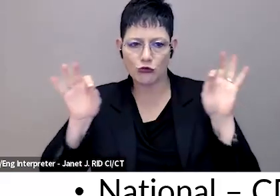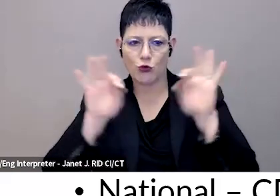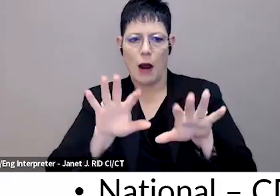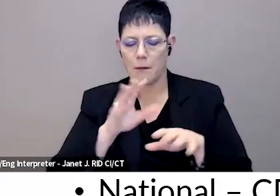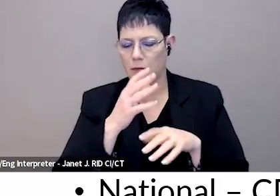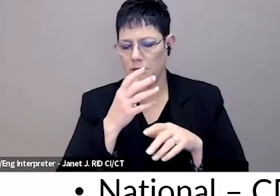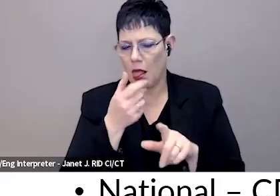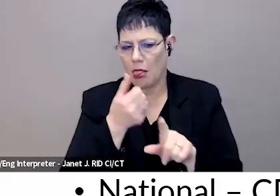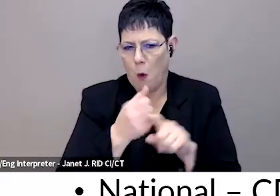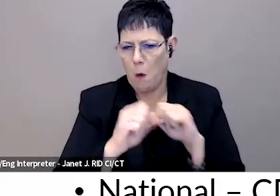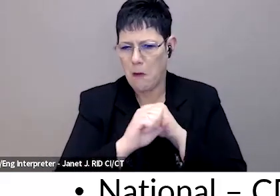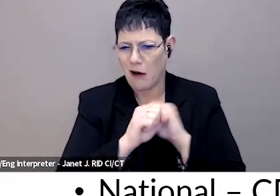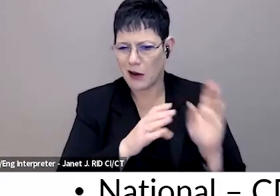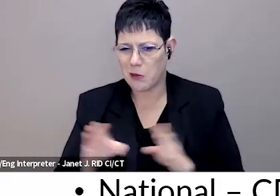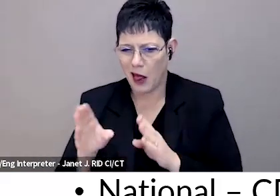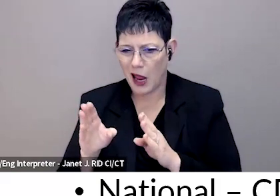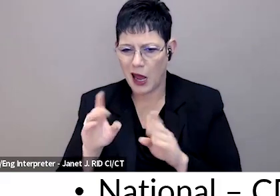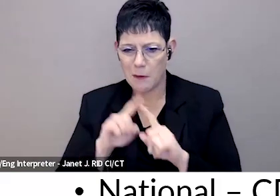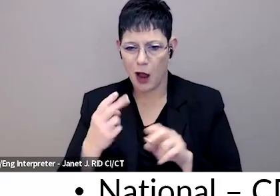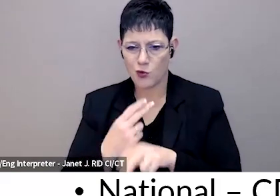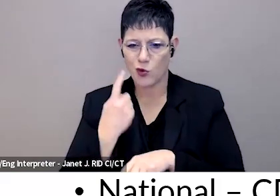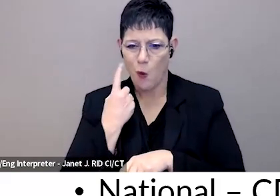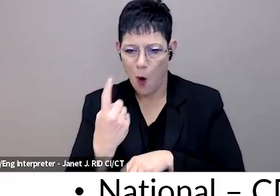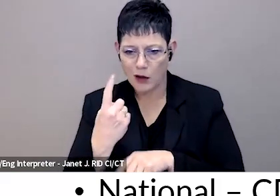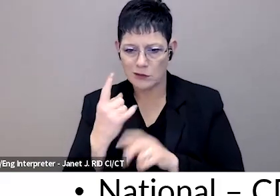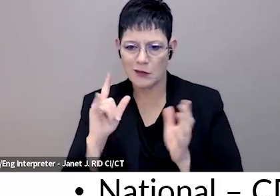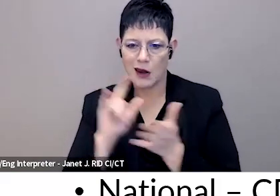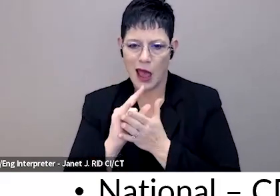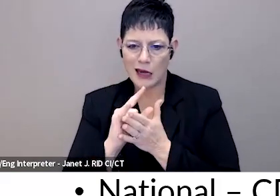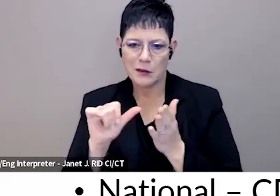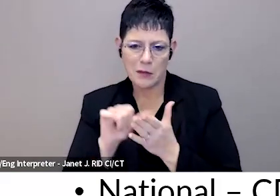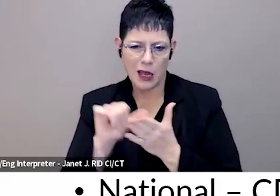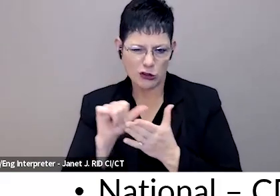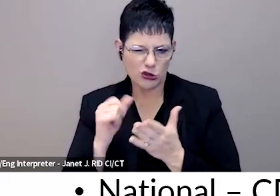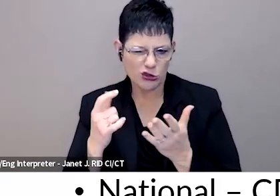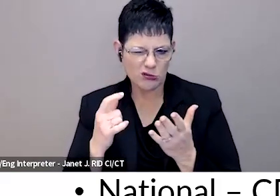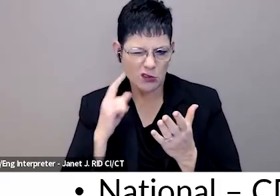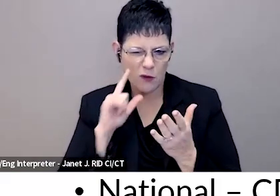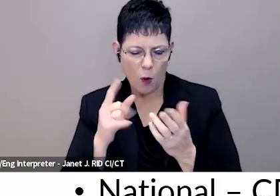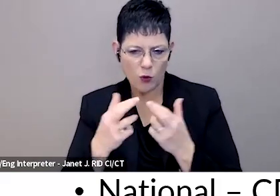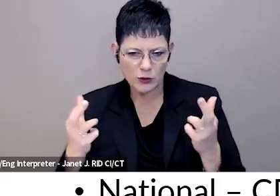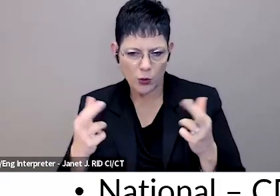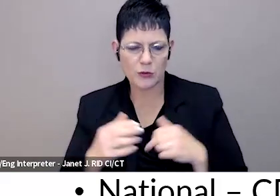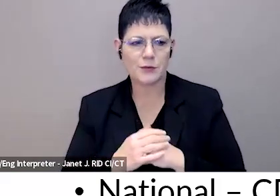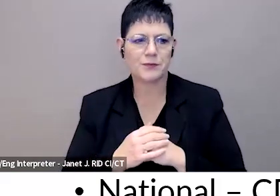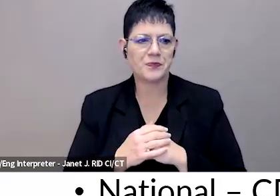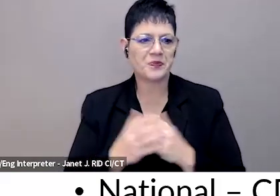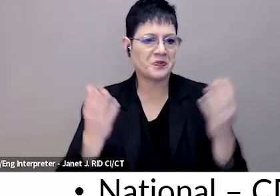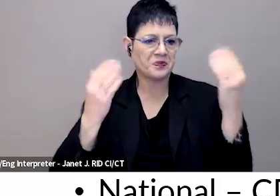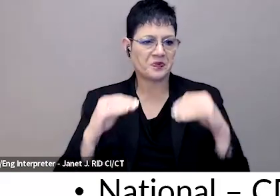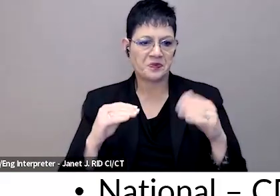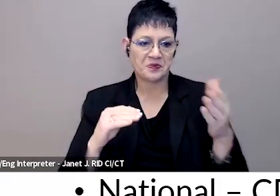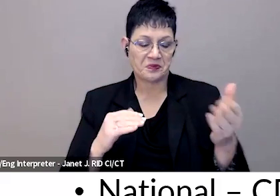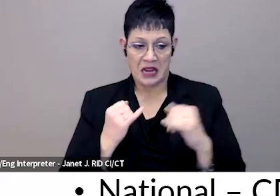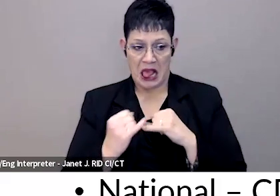own marketing plan around some of that toolkit that would be available. And then, of course, a national advisory group